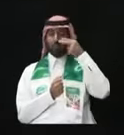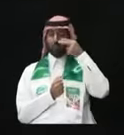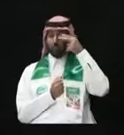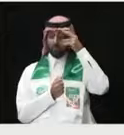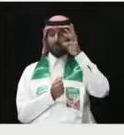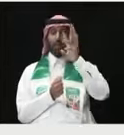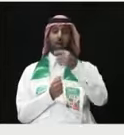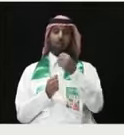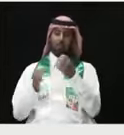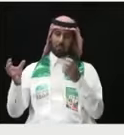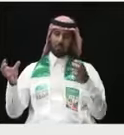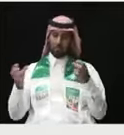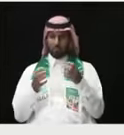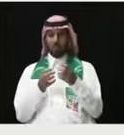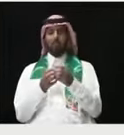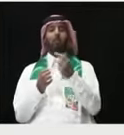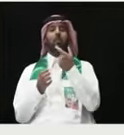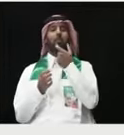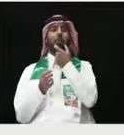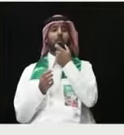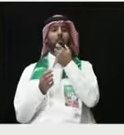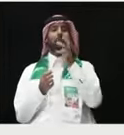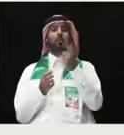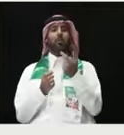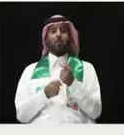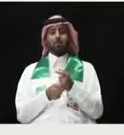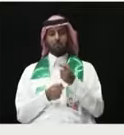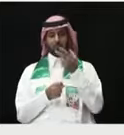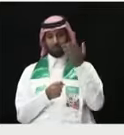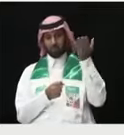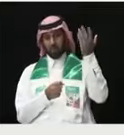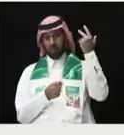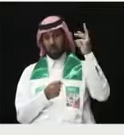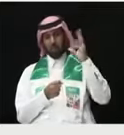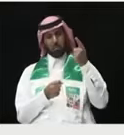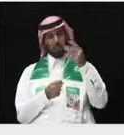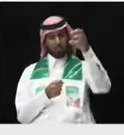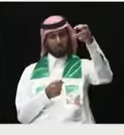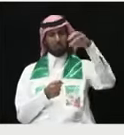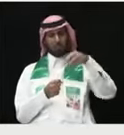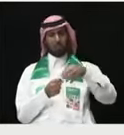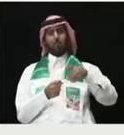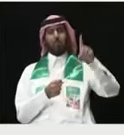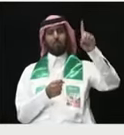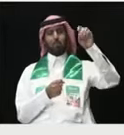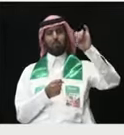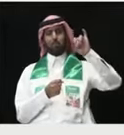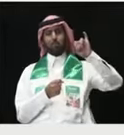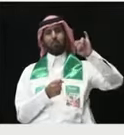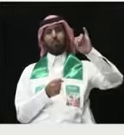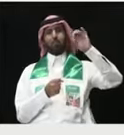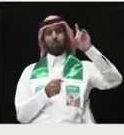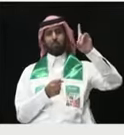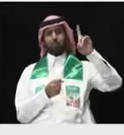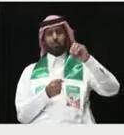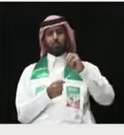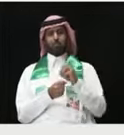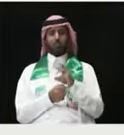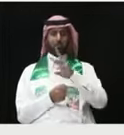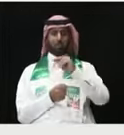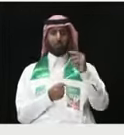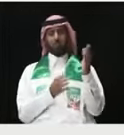have analyzed this one before, did and regain. Okay, but we will need it this way.